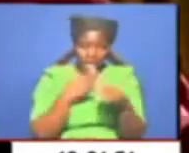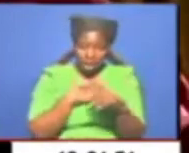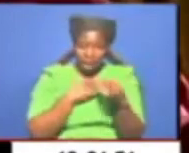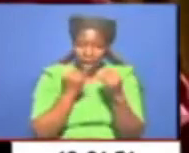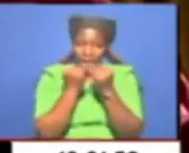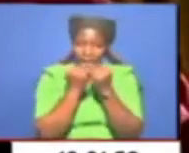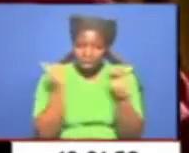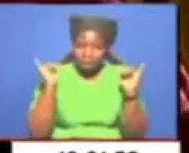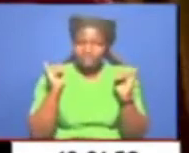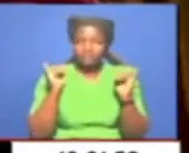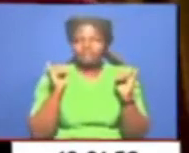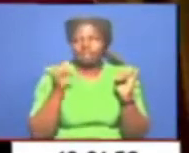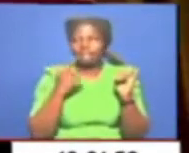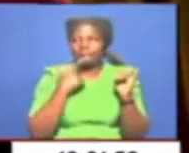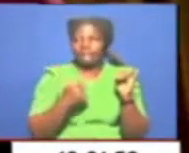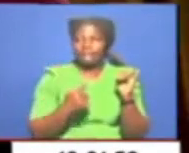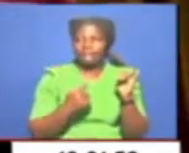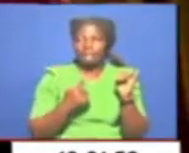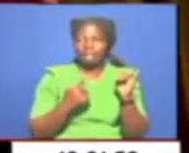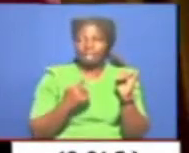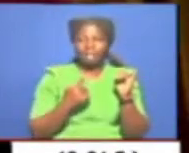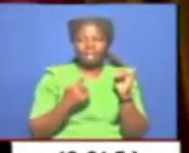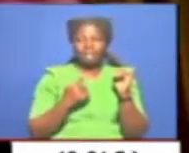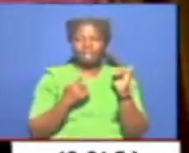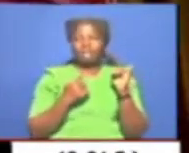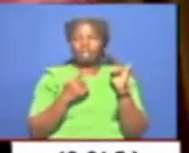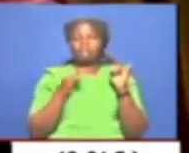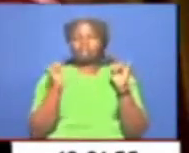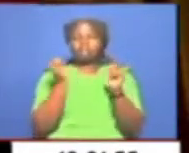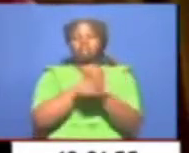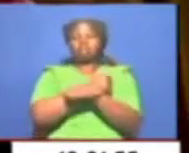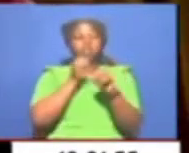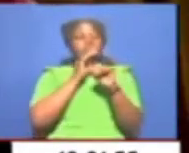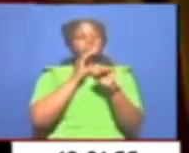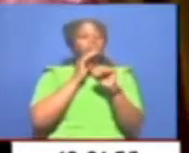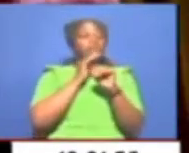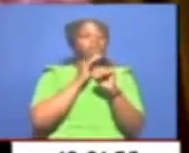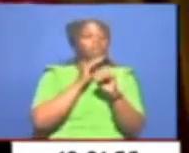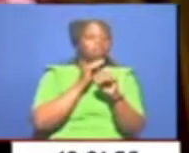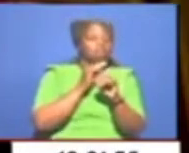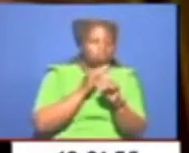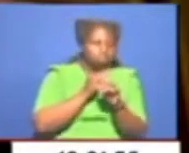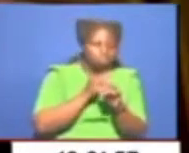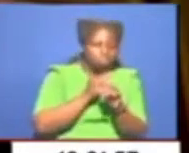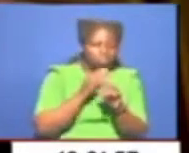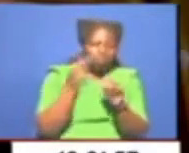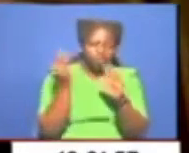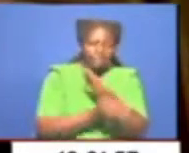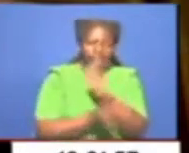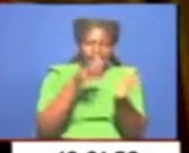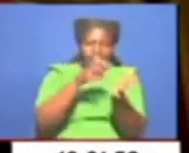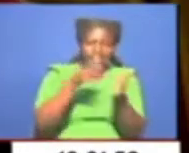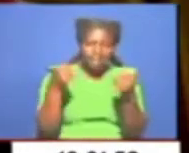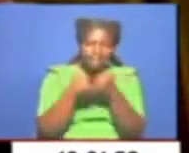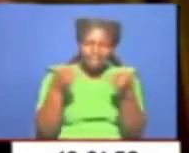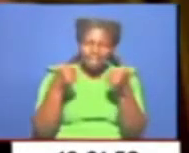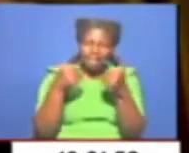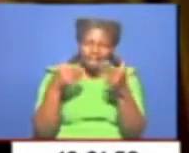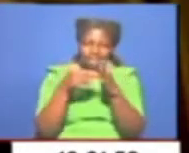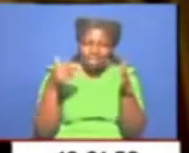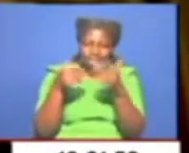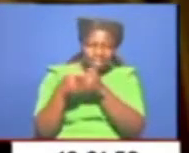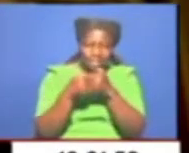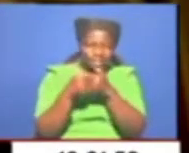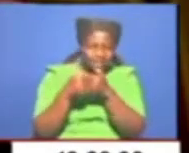says you can't sue a judge except if they act unlawfully or not in good faith, we knew exactly what we're